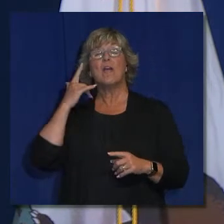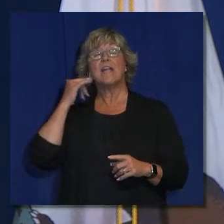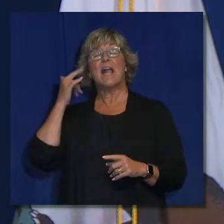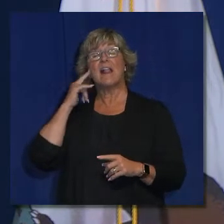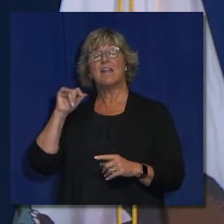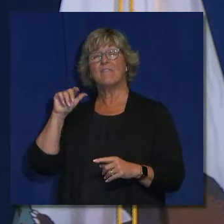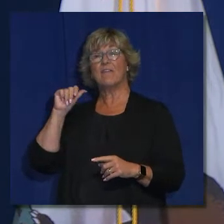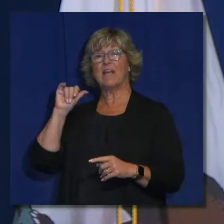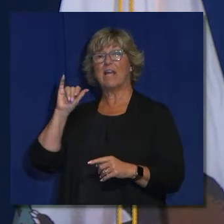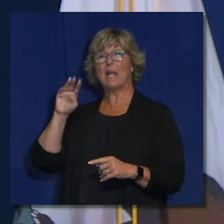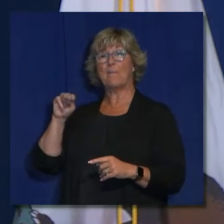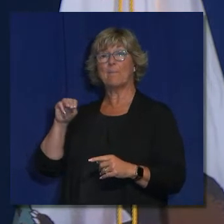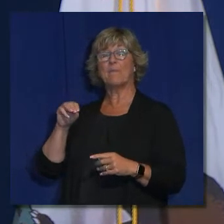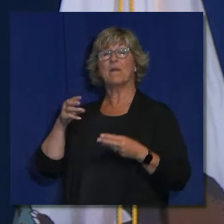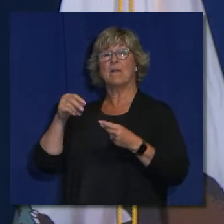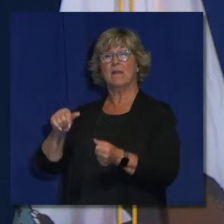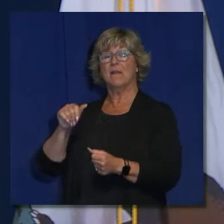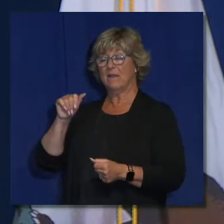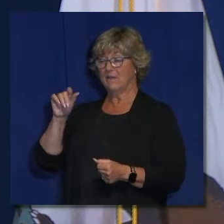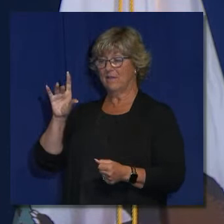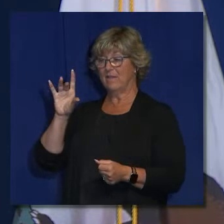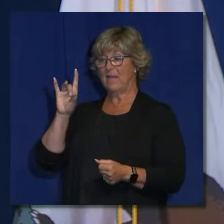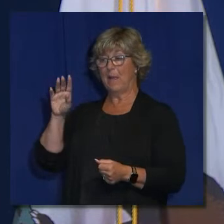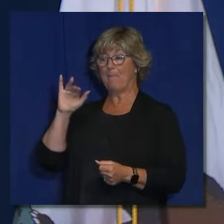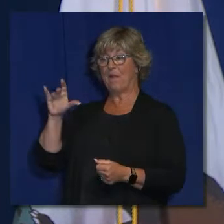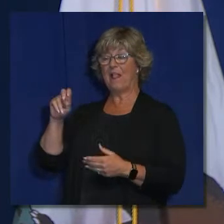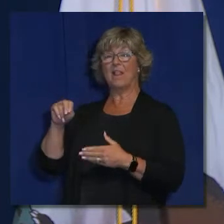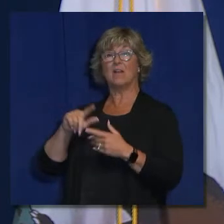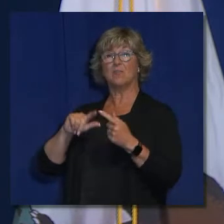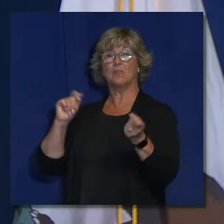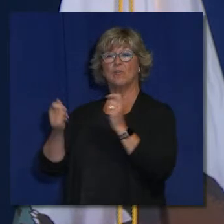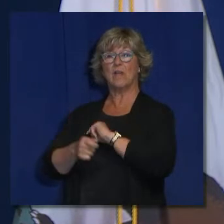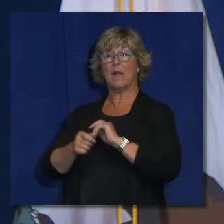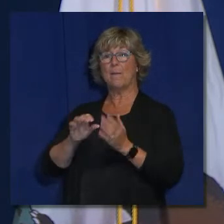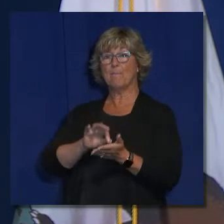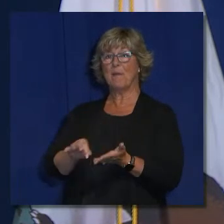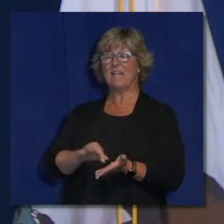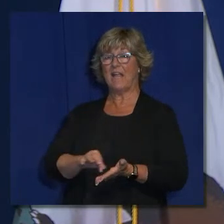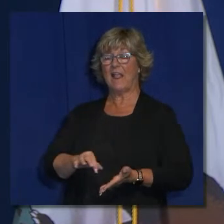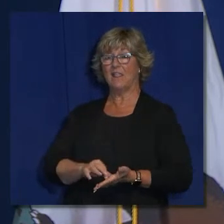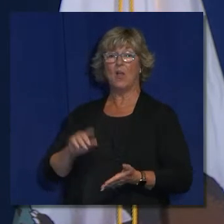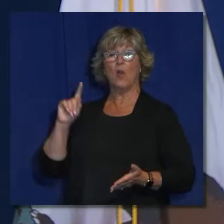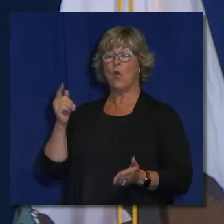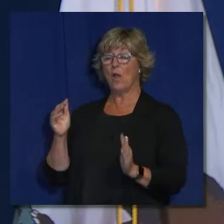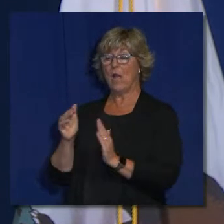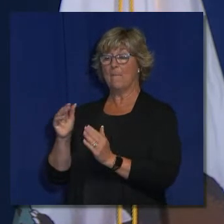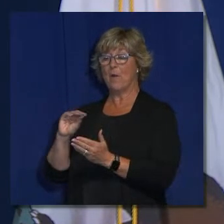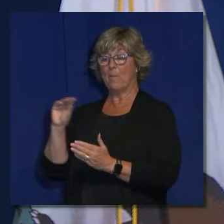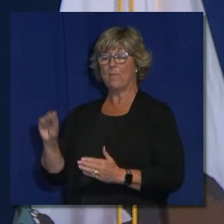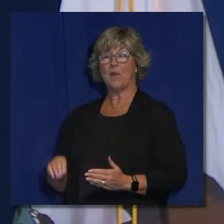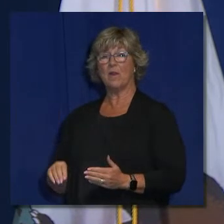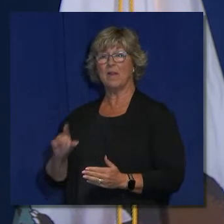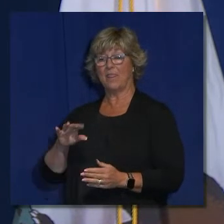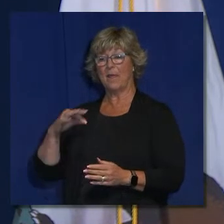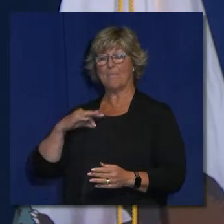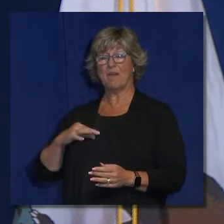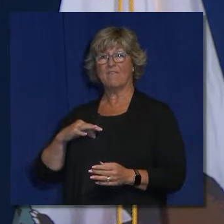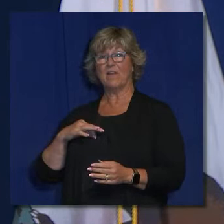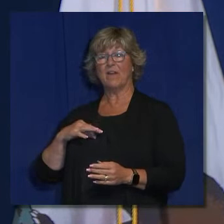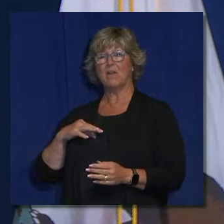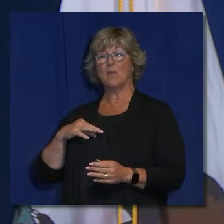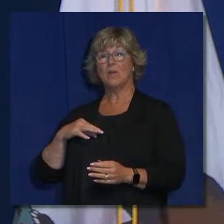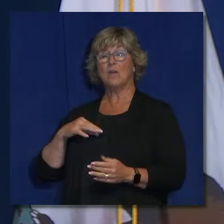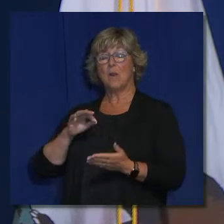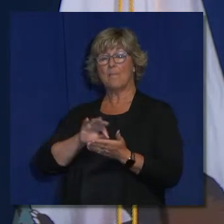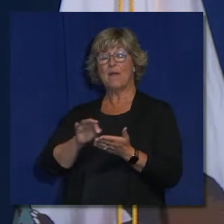spending about $8 billion into CalAIM to transform Medi-Cal, and only a small percentage of the beneficiaries of